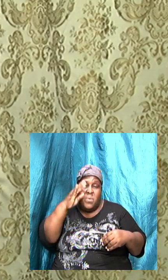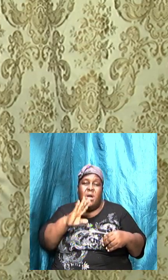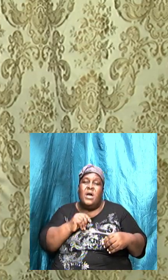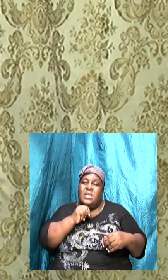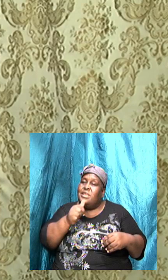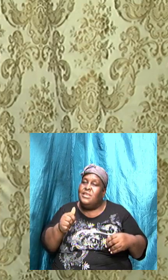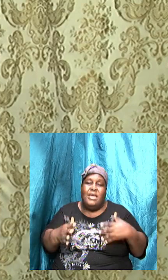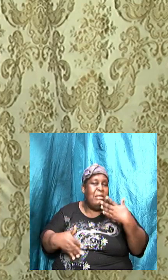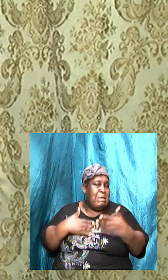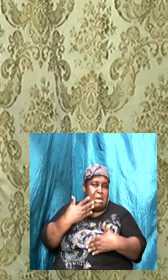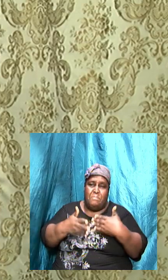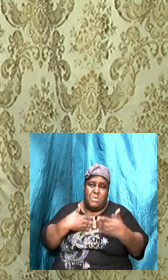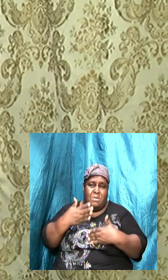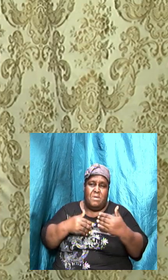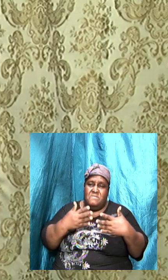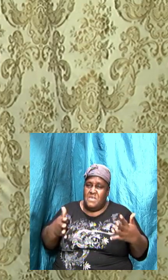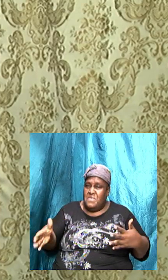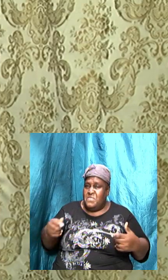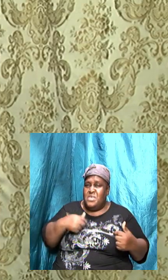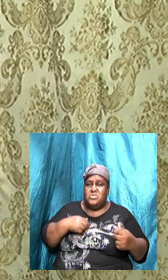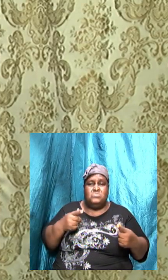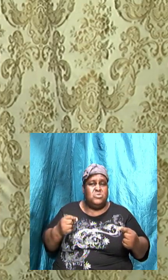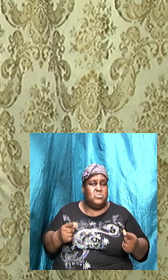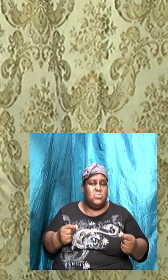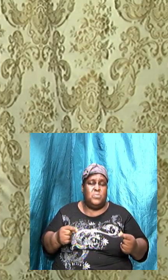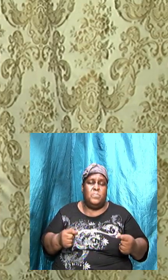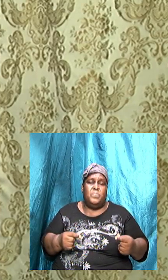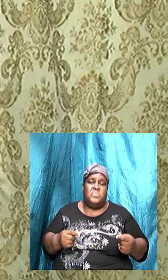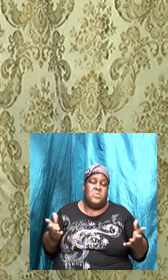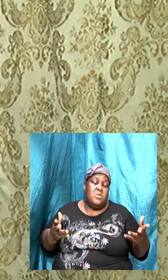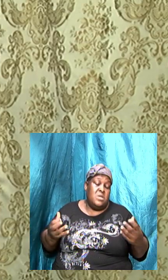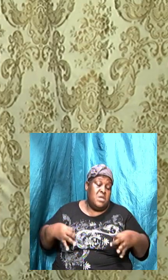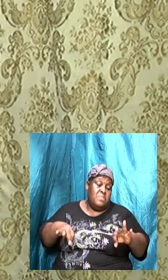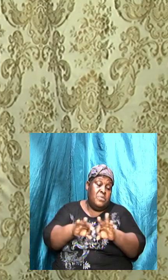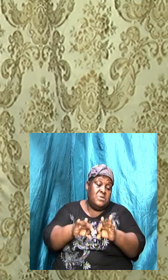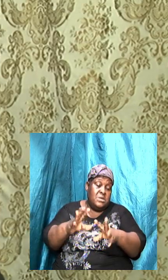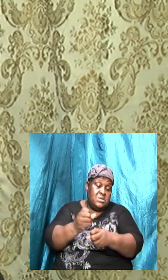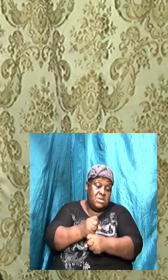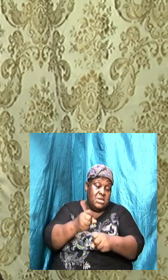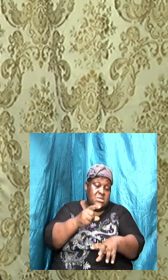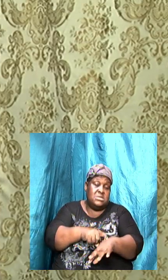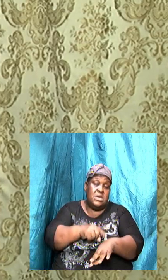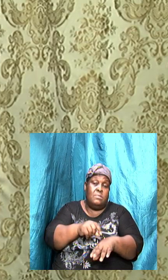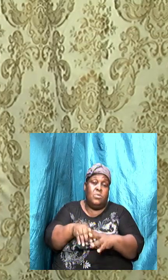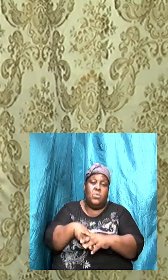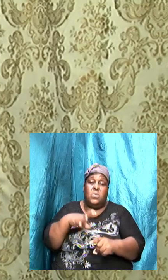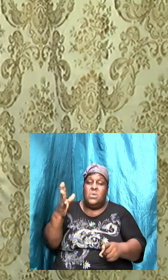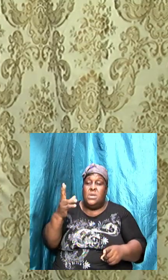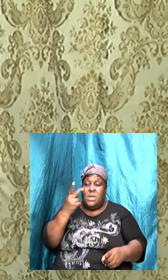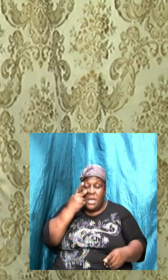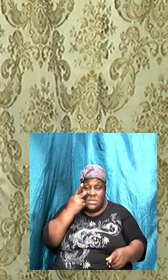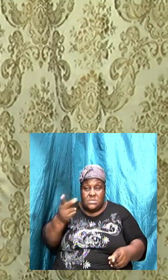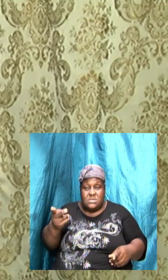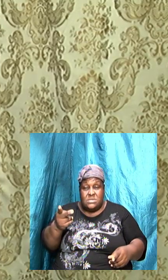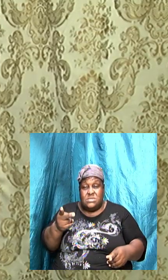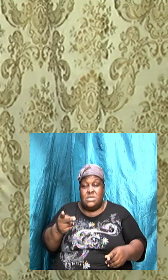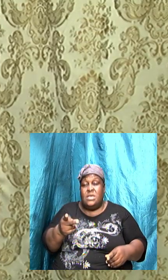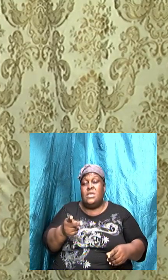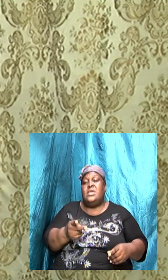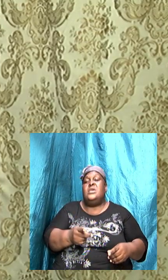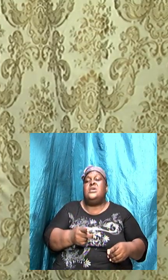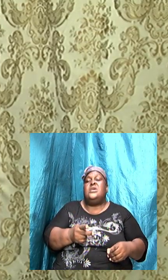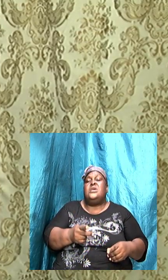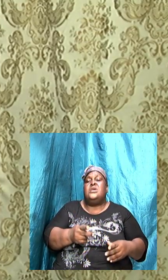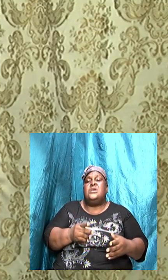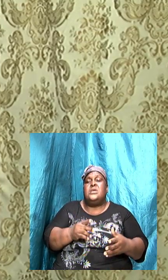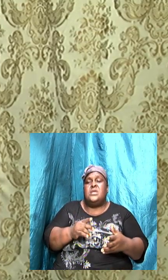so what is important, brothers and sisters, is that we take the time out and see the lesson. And the lesson